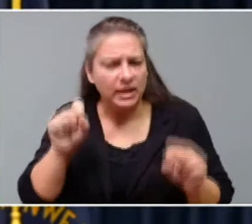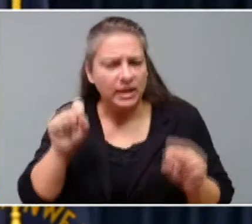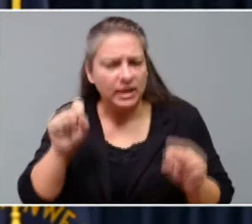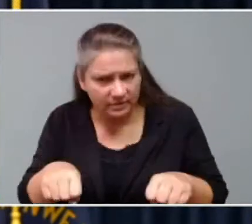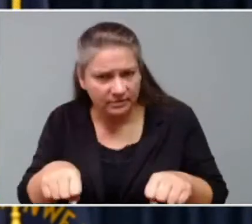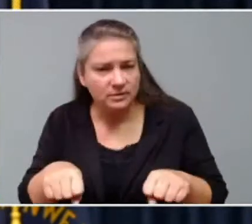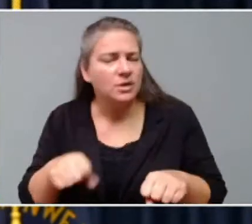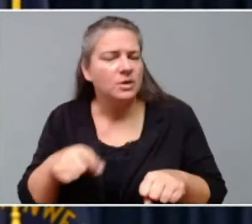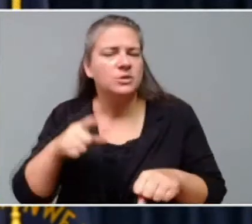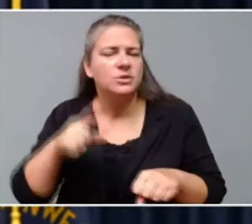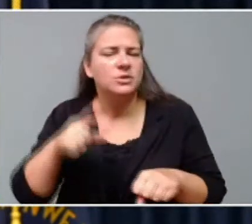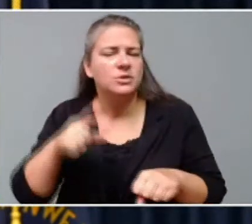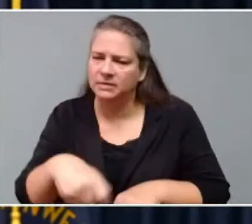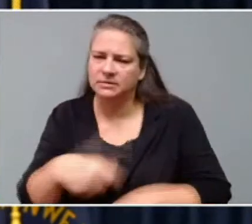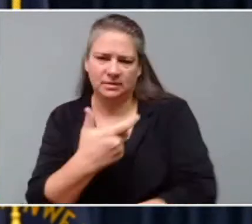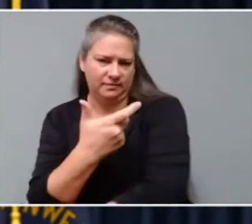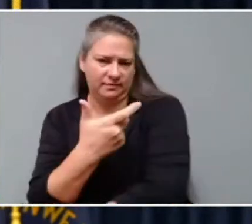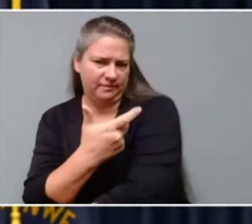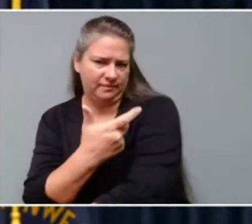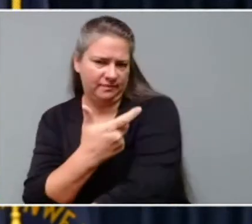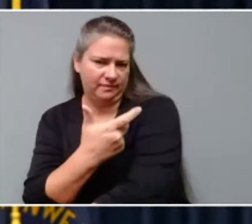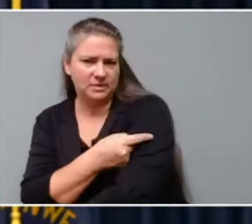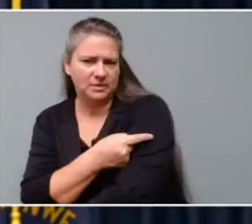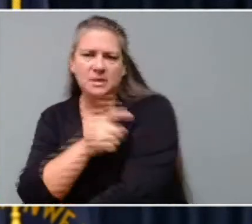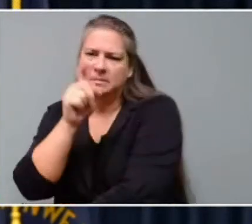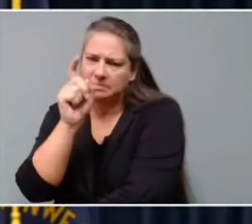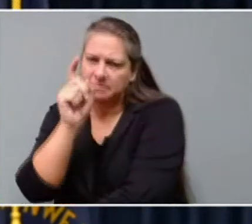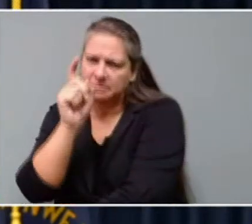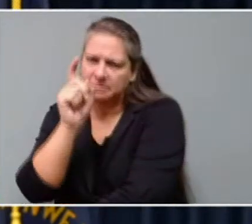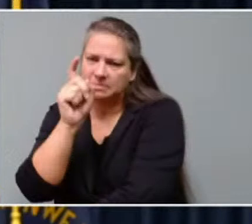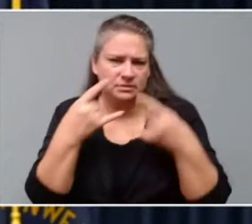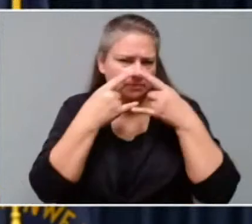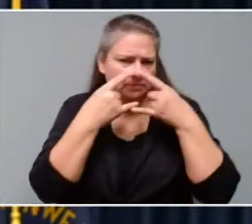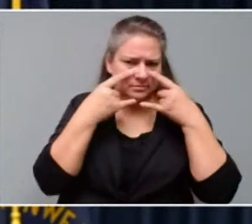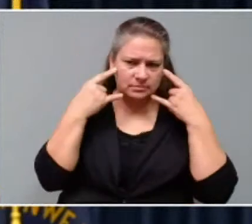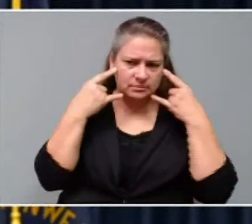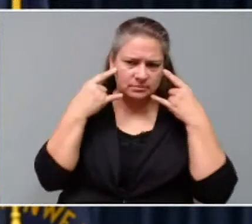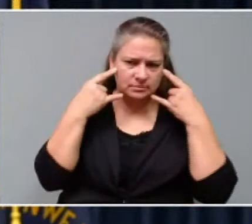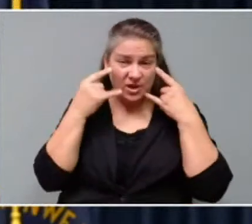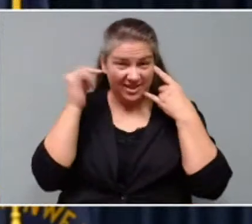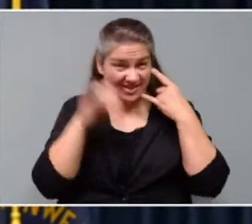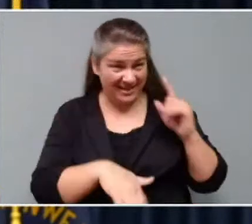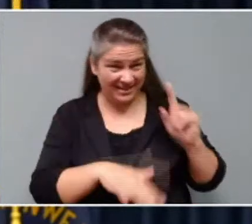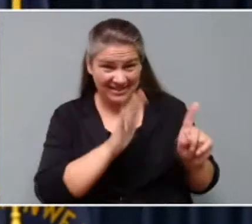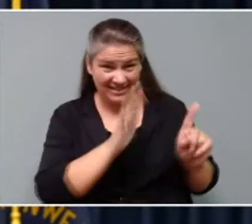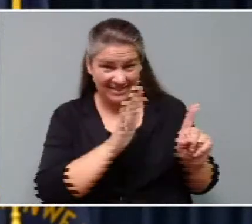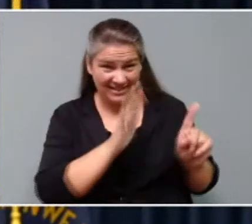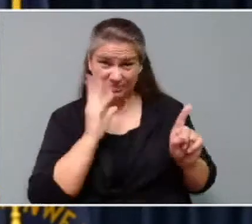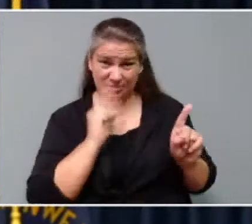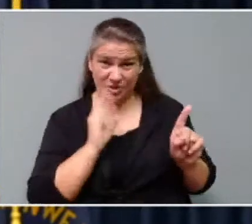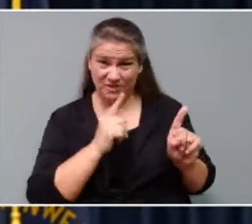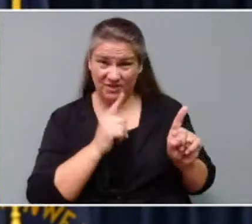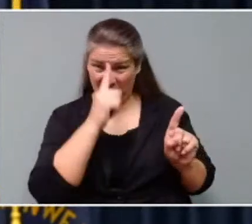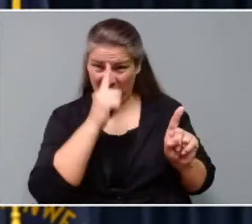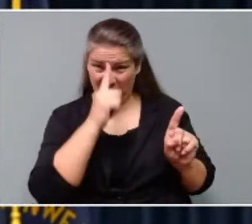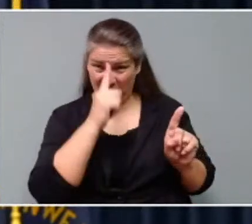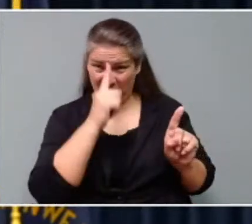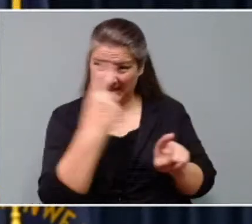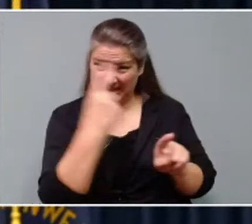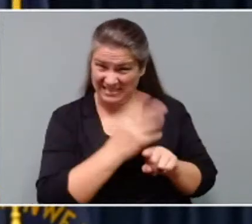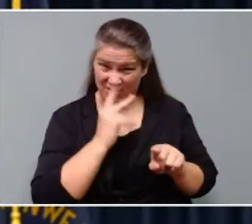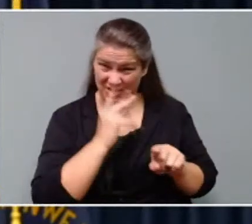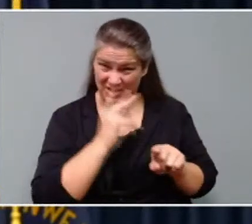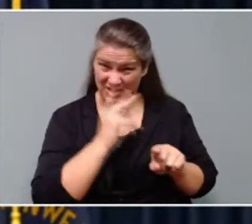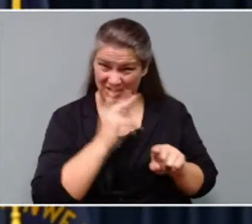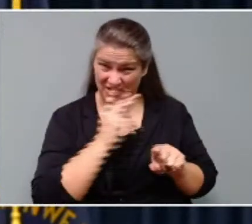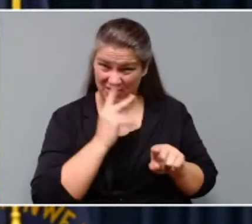that mask. And somebody who's been through it in the hospital that many days, saying he would never, ever, ever want to go through that for him or his